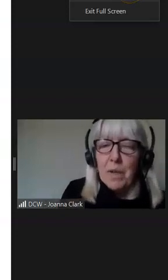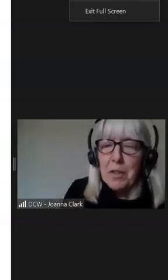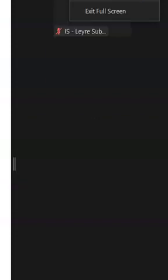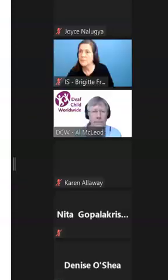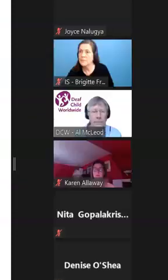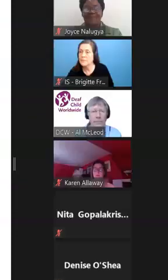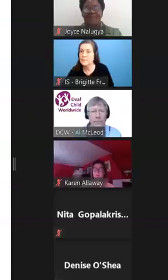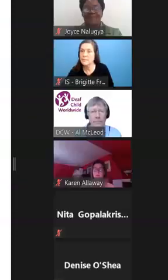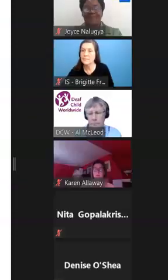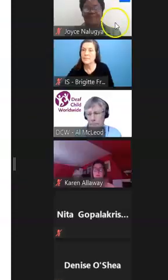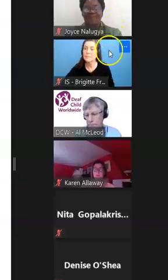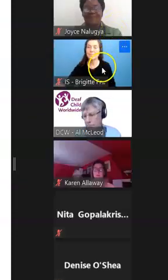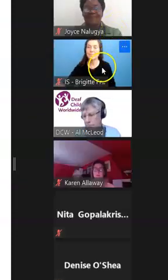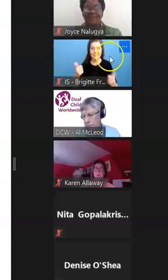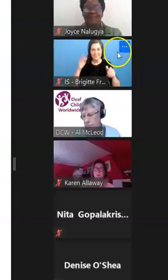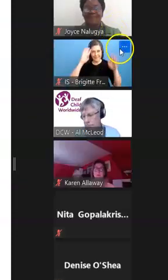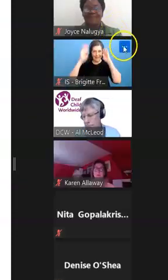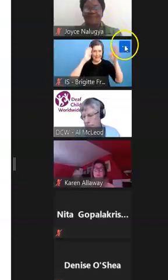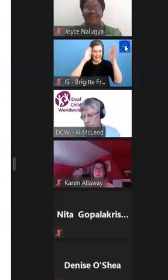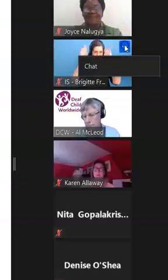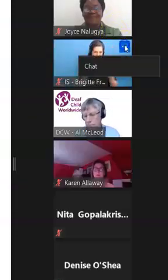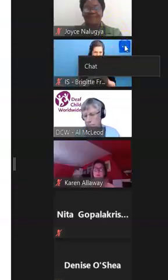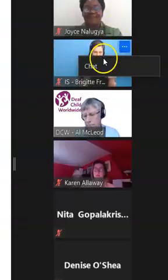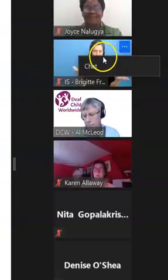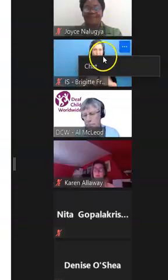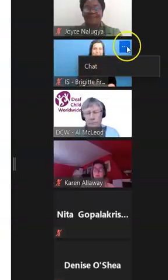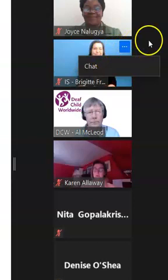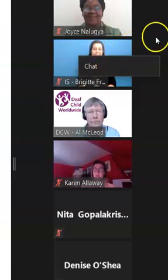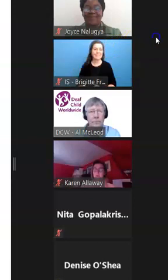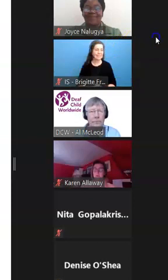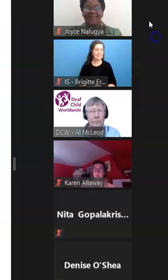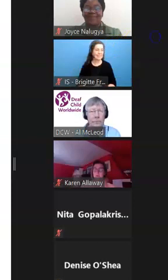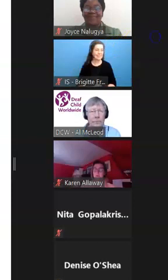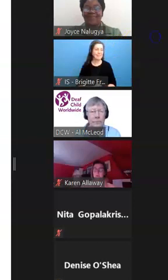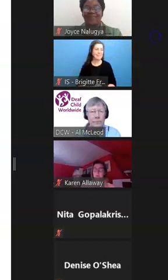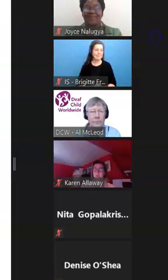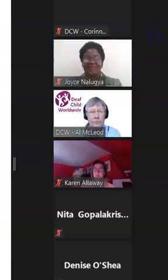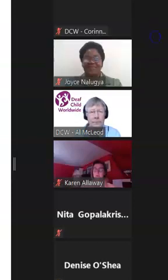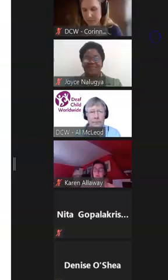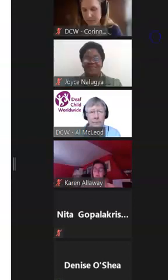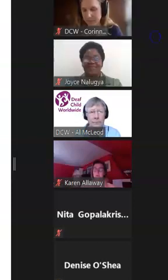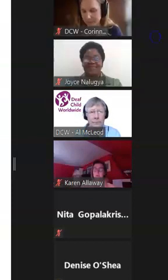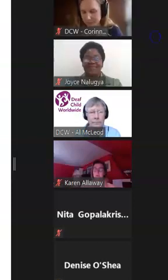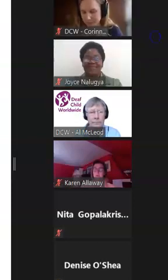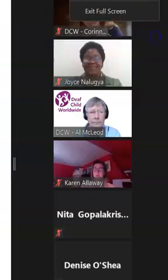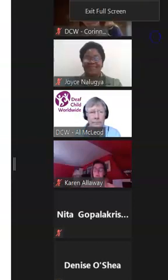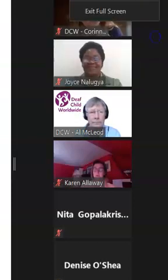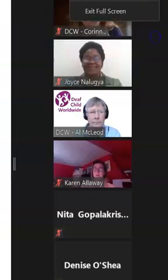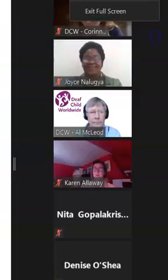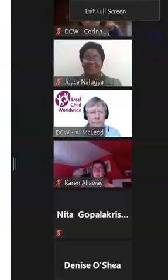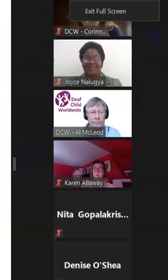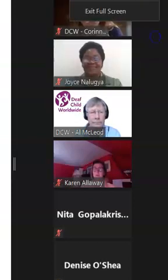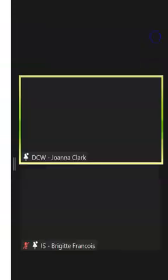Hello, welcome back, everybody. I think probably everyone's back now from the breakout